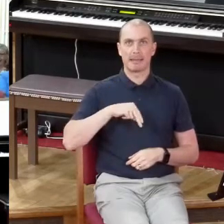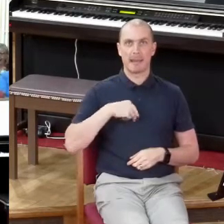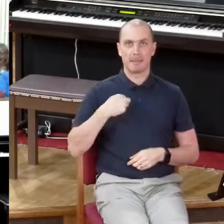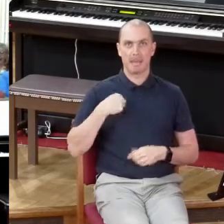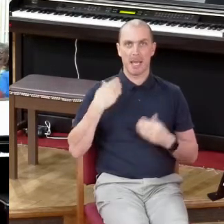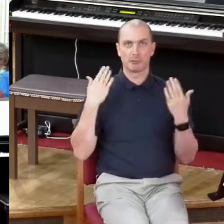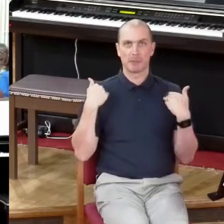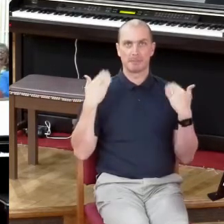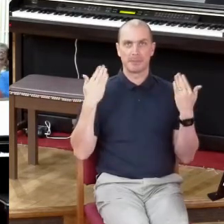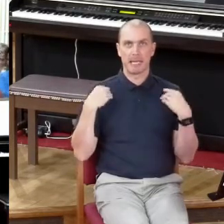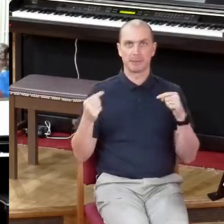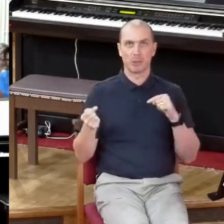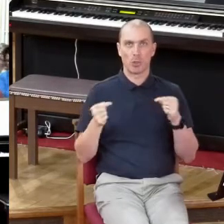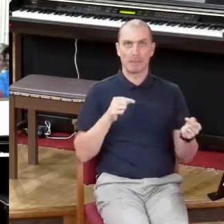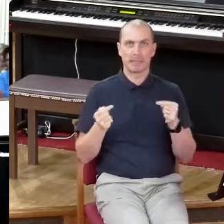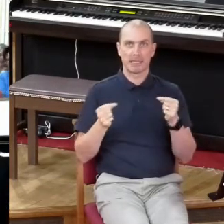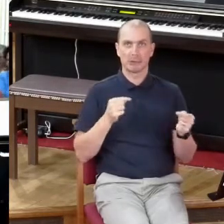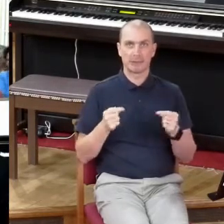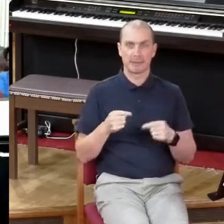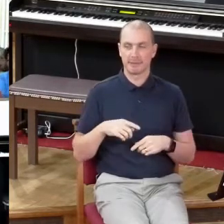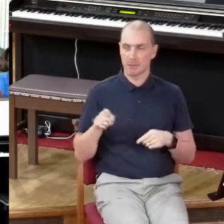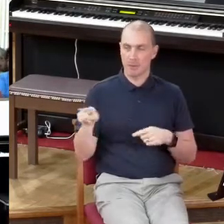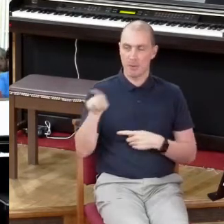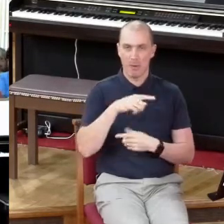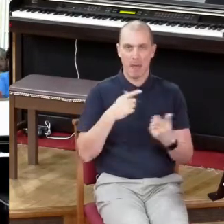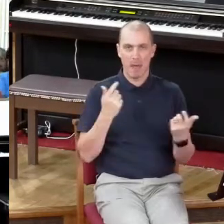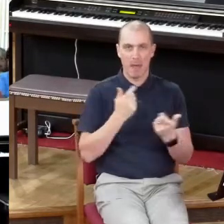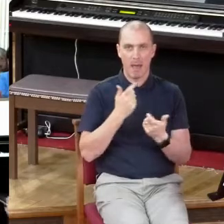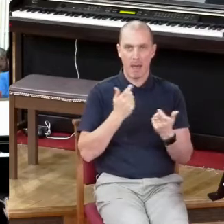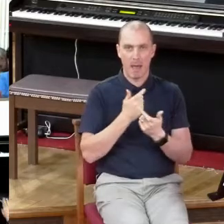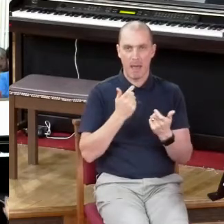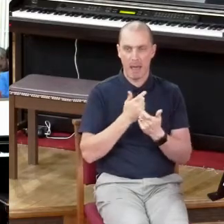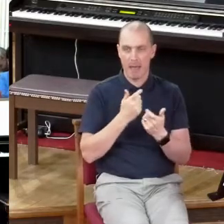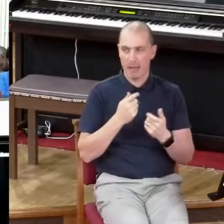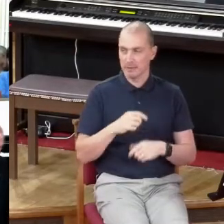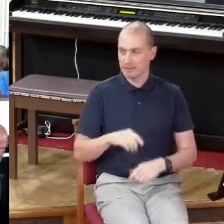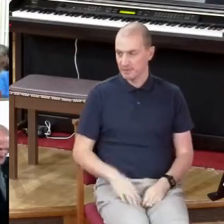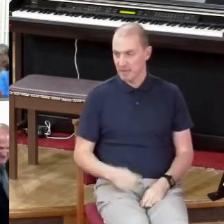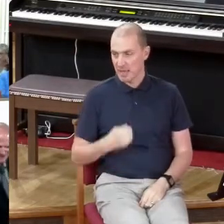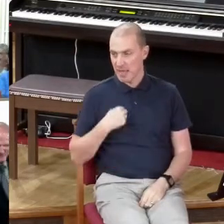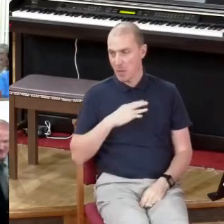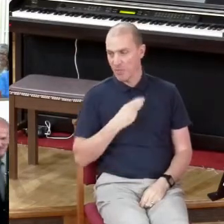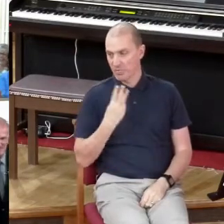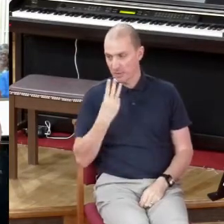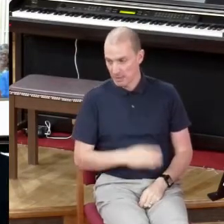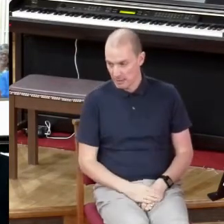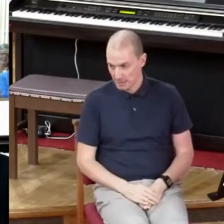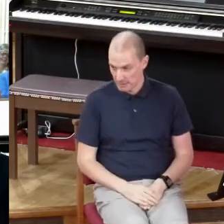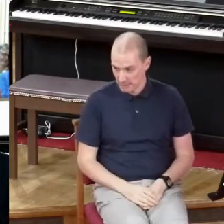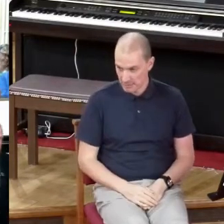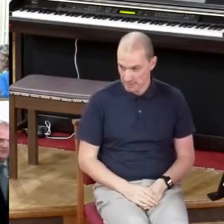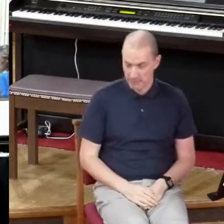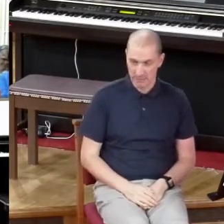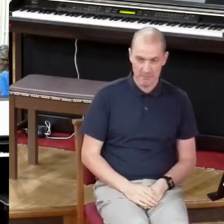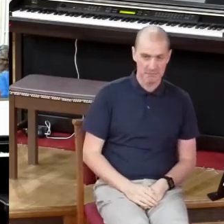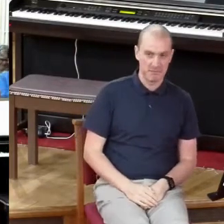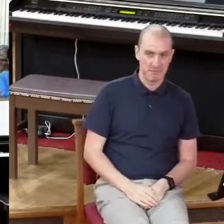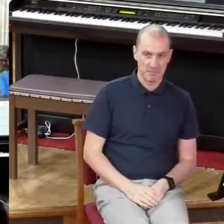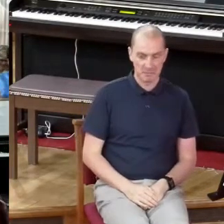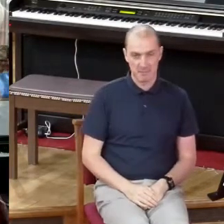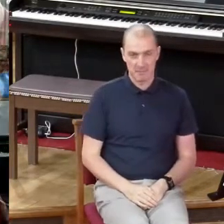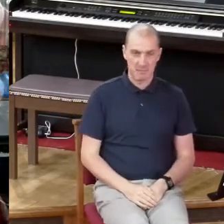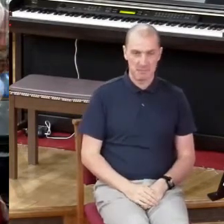your gymnastics. Well, Josh. Well, I won 3. Yes, yeah, that'd be right. Yeah. Somebody in the back hasn't